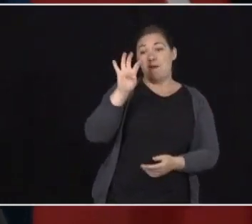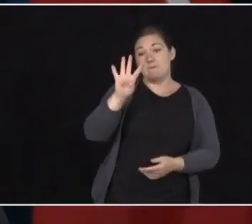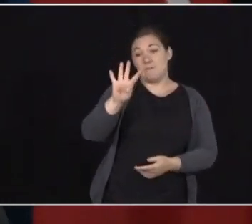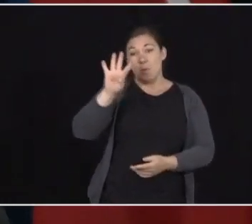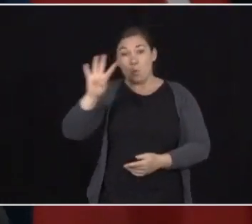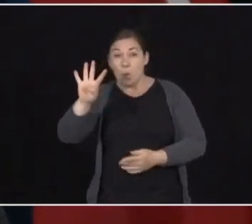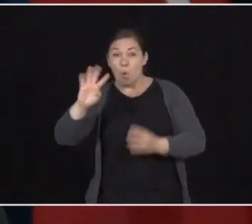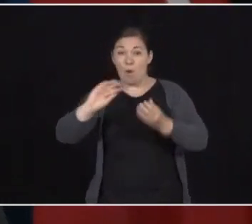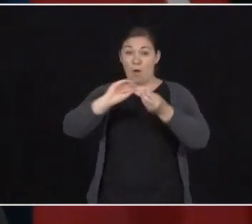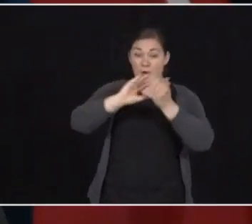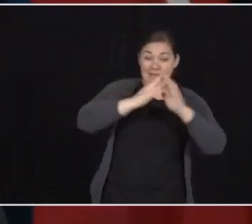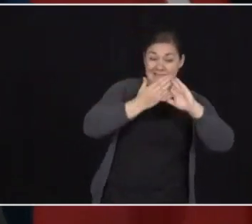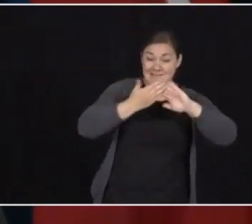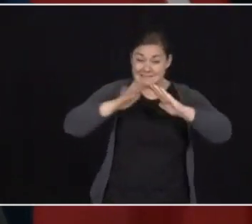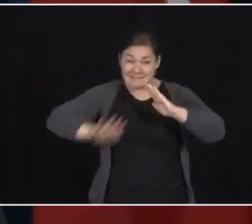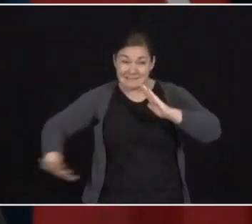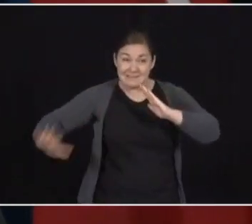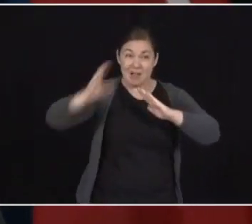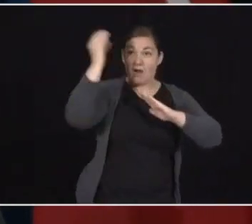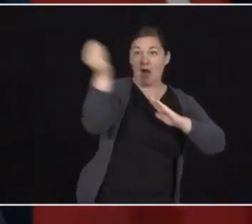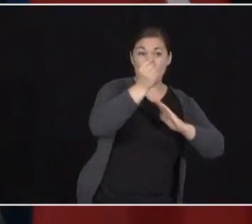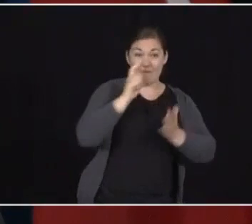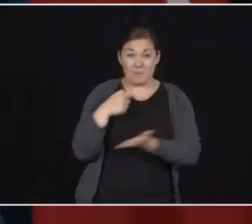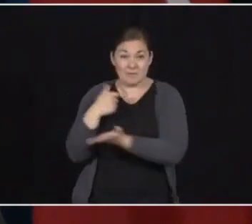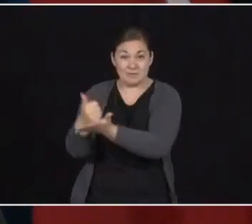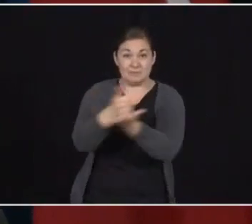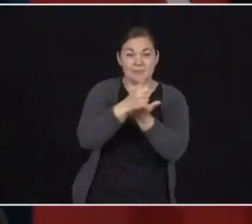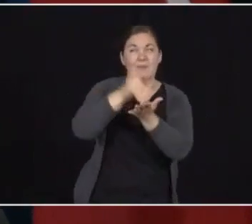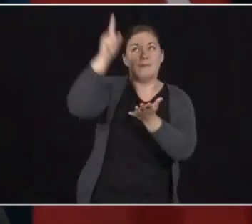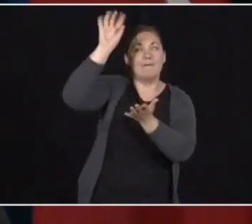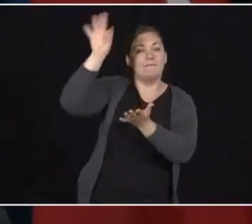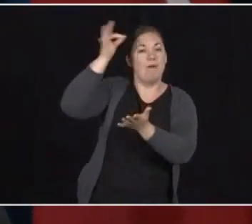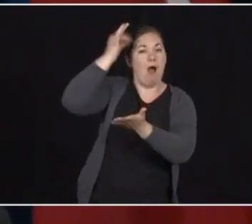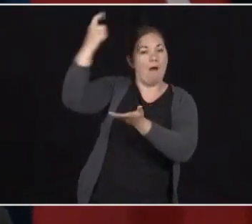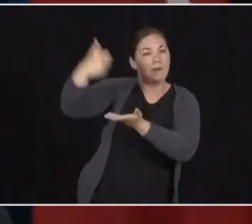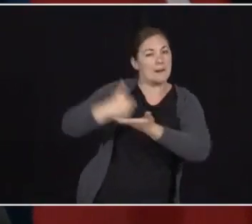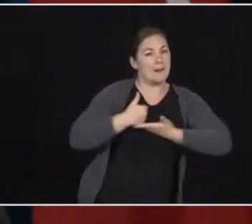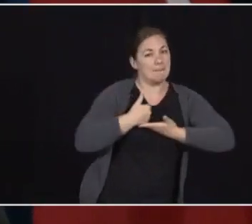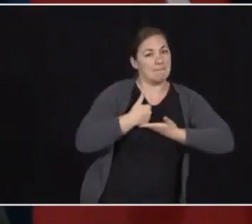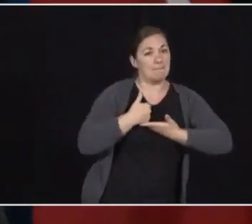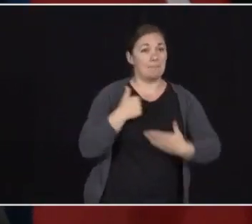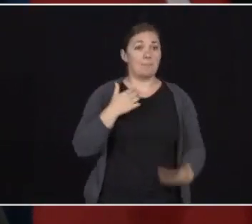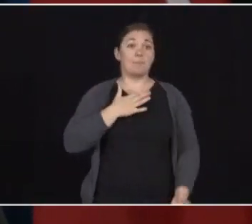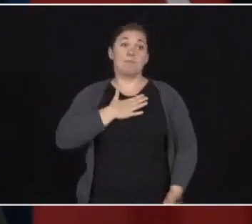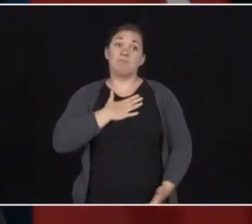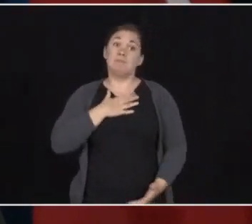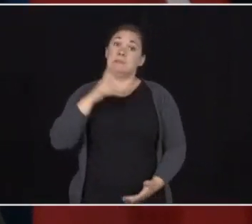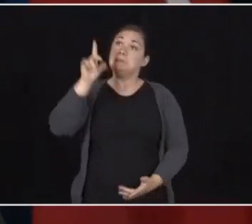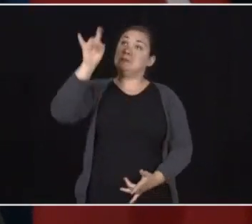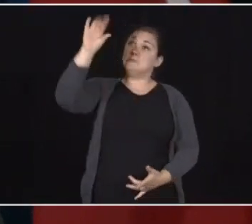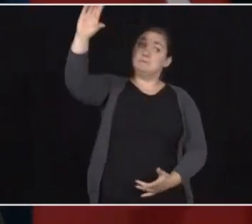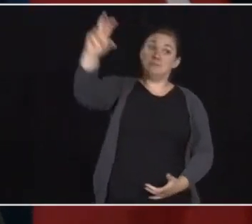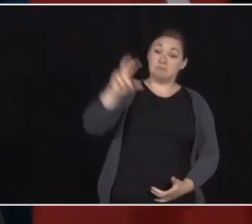and I appreciate them advancing the payment, but it's